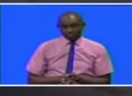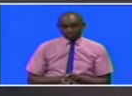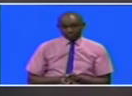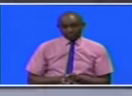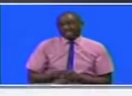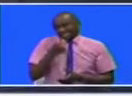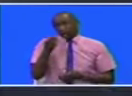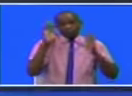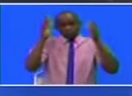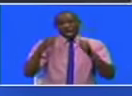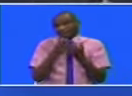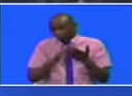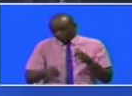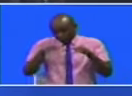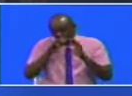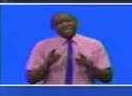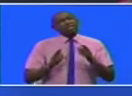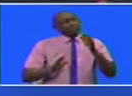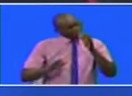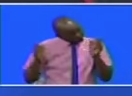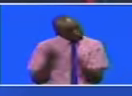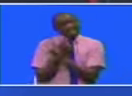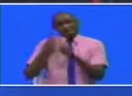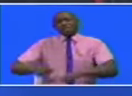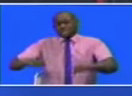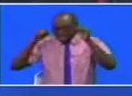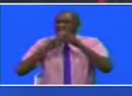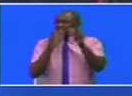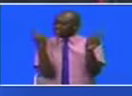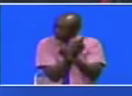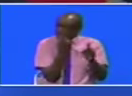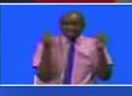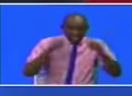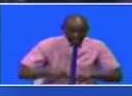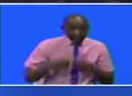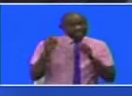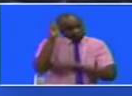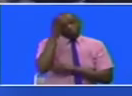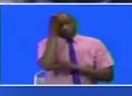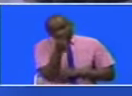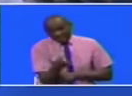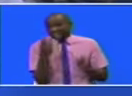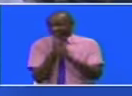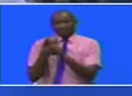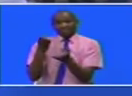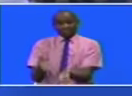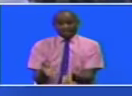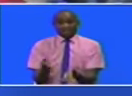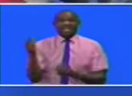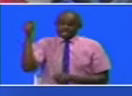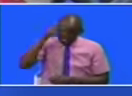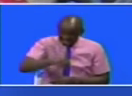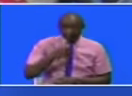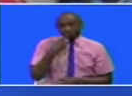The ceremony brought together top leaders from across the political divide, including President Uhuru Kenyatta, who came to give